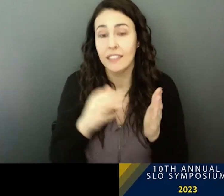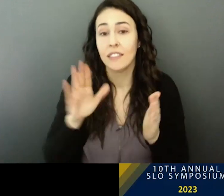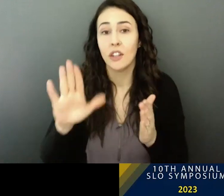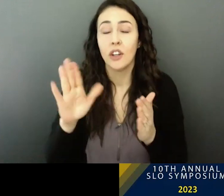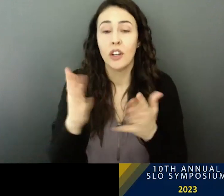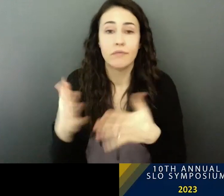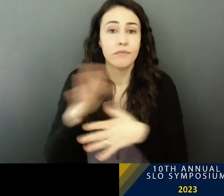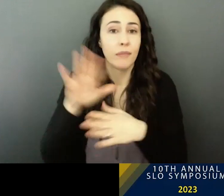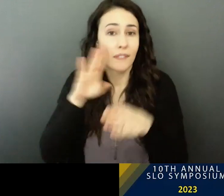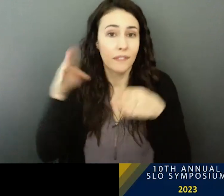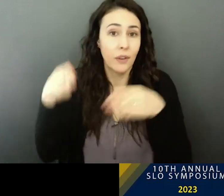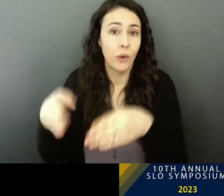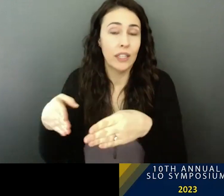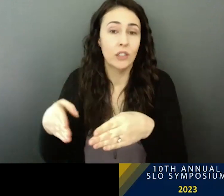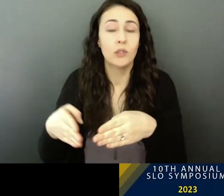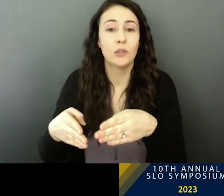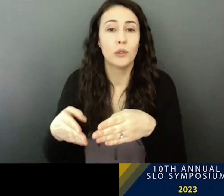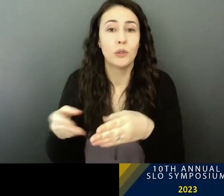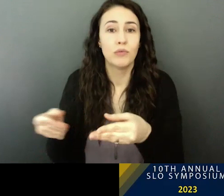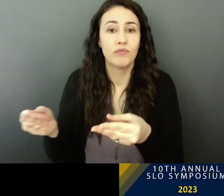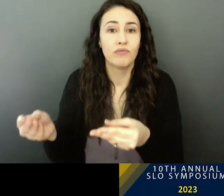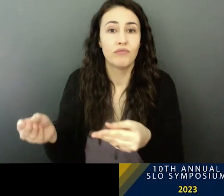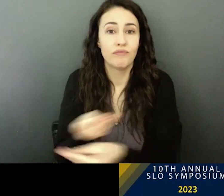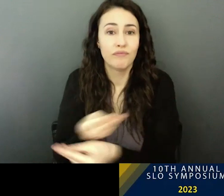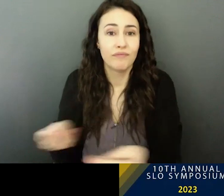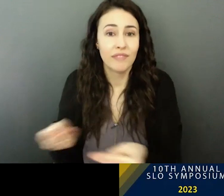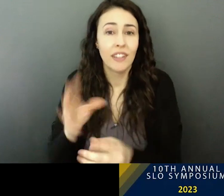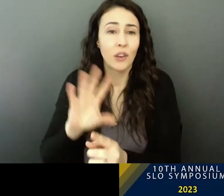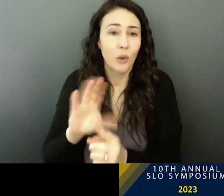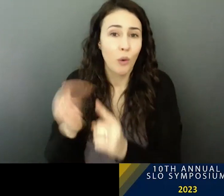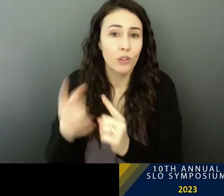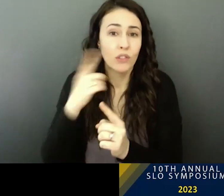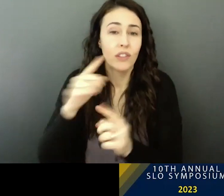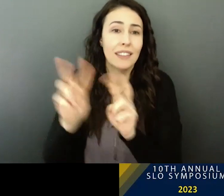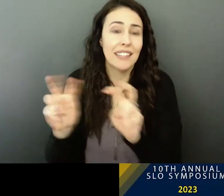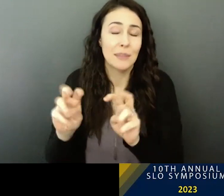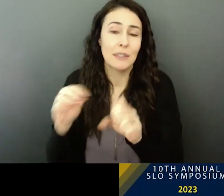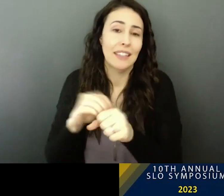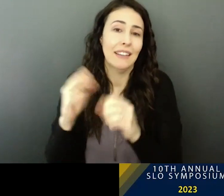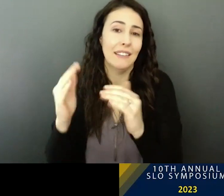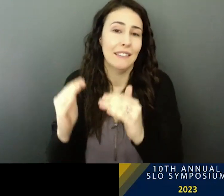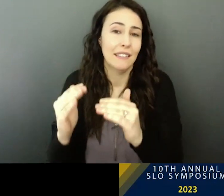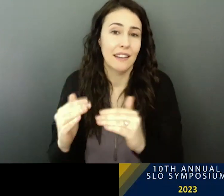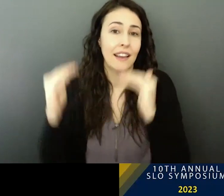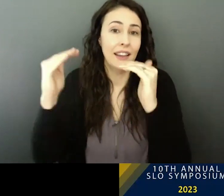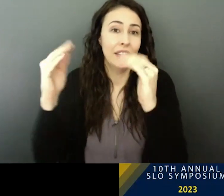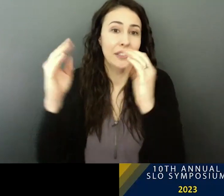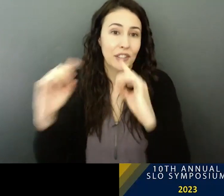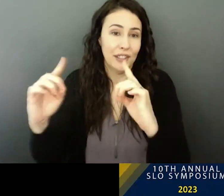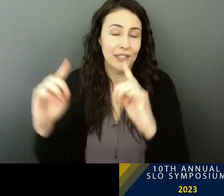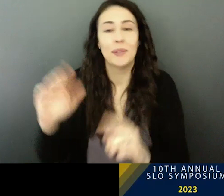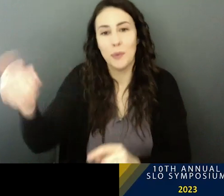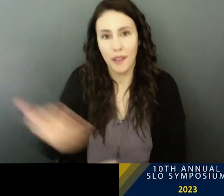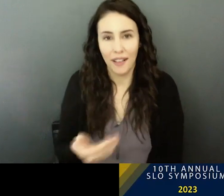to facilitate the development of a culture of assessment in higher education. Let's welcome Dr.